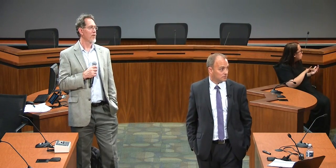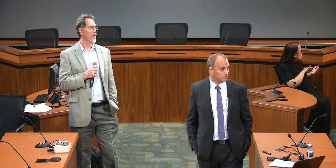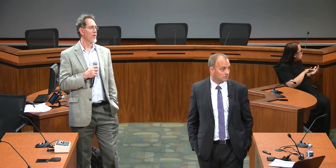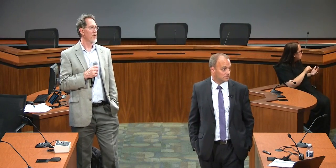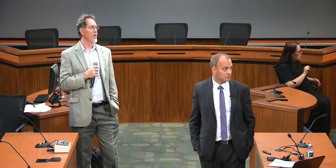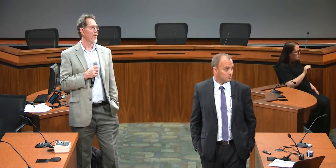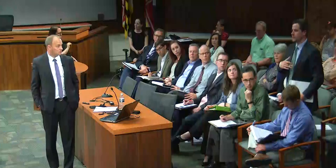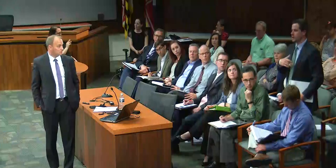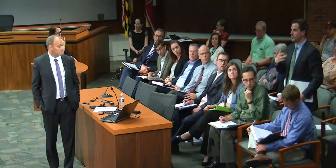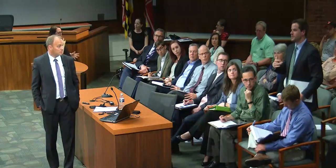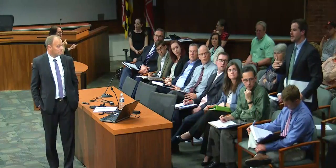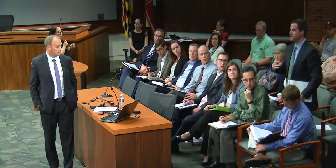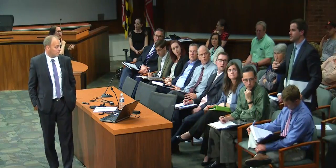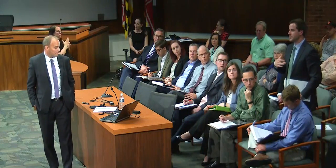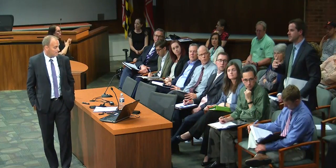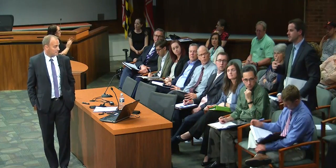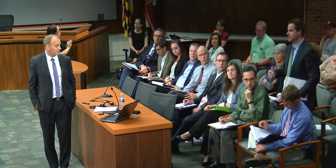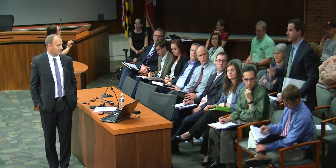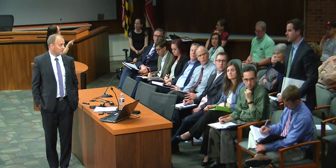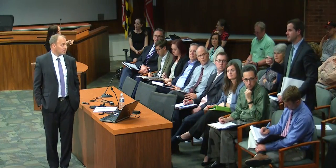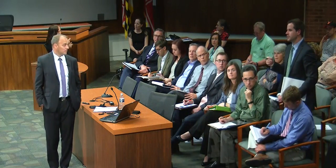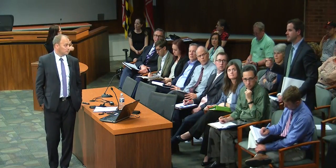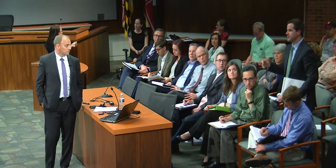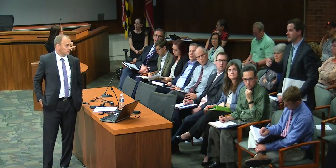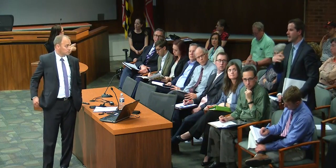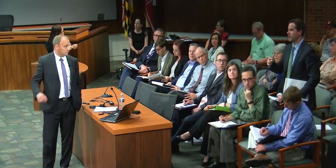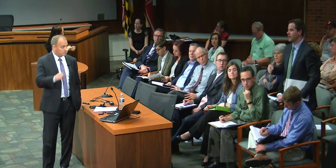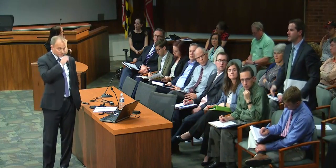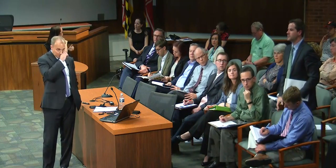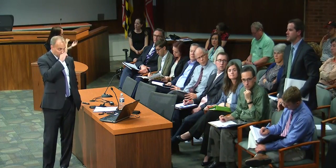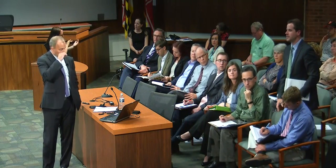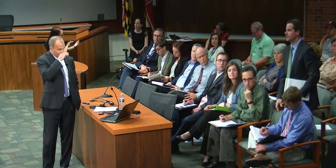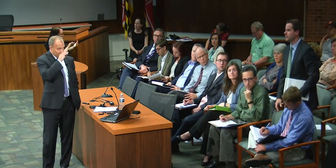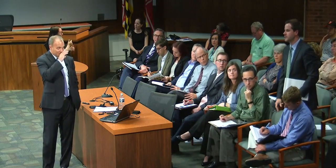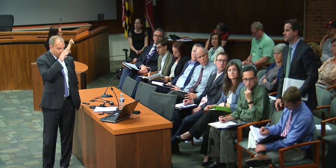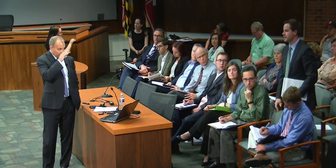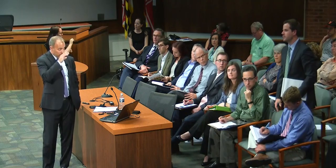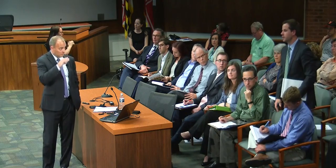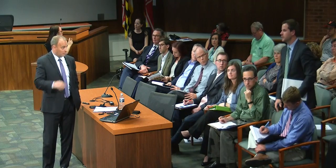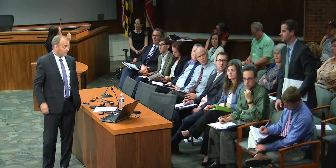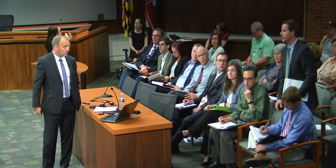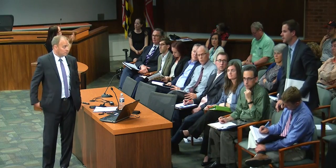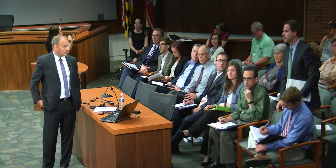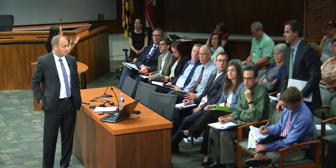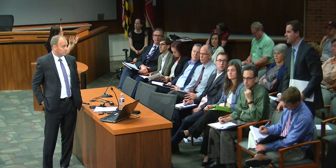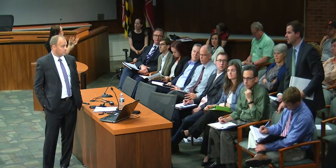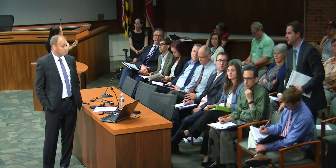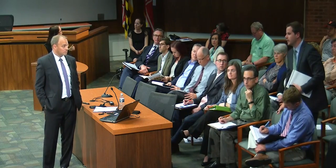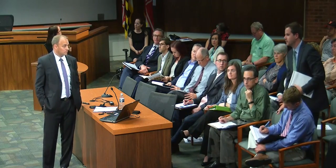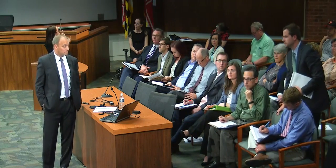of our emergency management procedures, and they're looking at stream gauges and how best to use that information out to the public. So